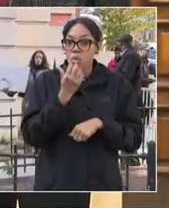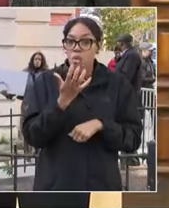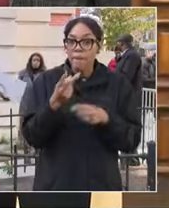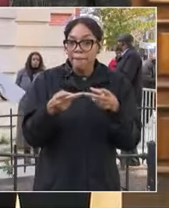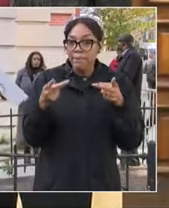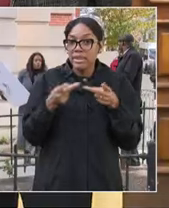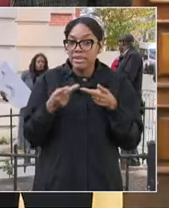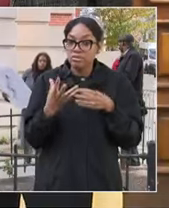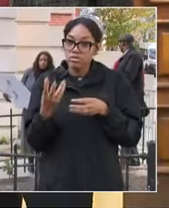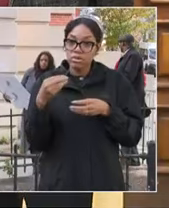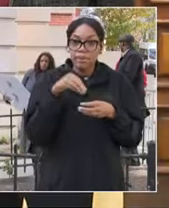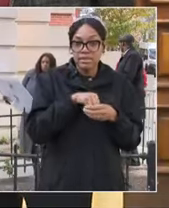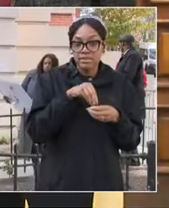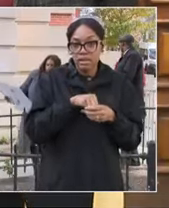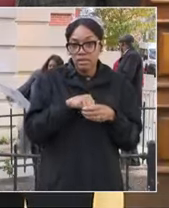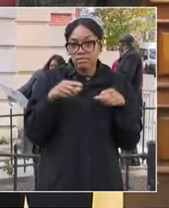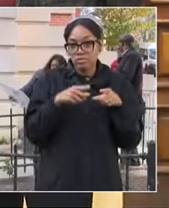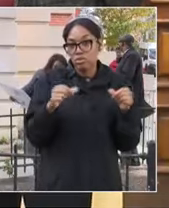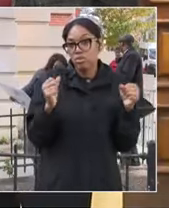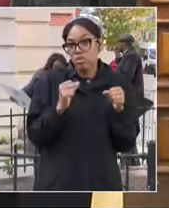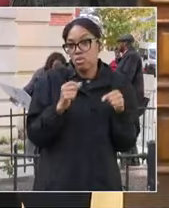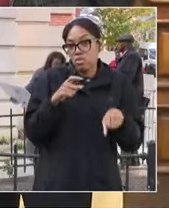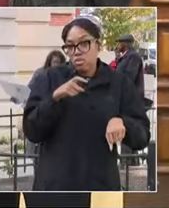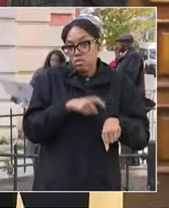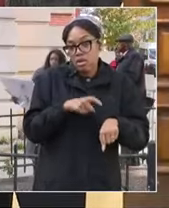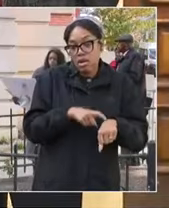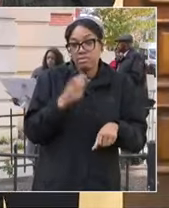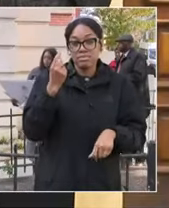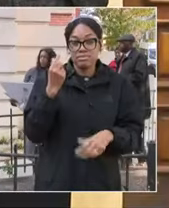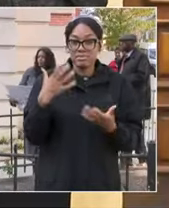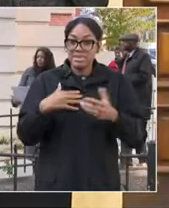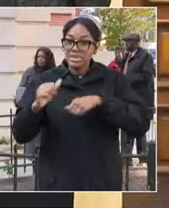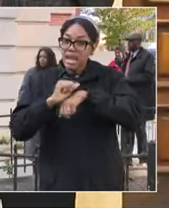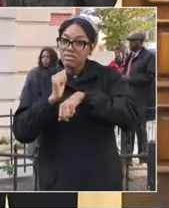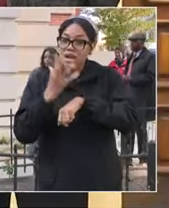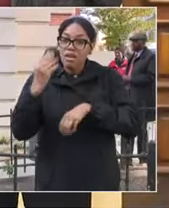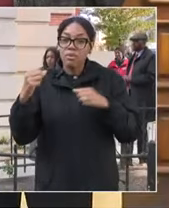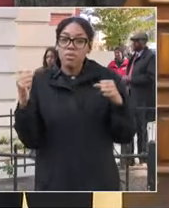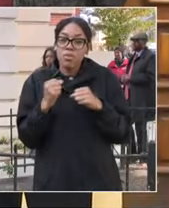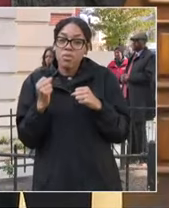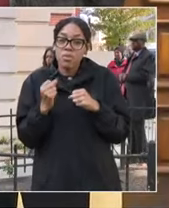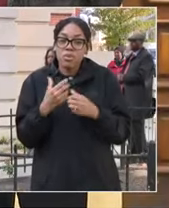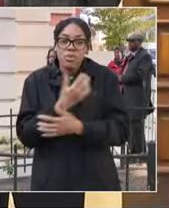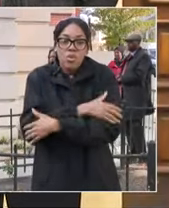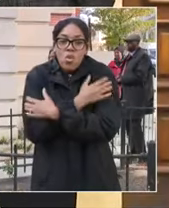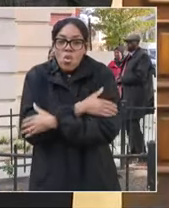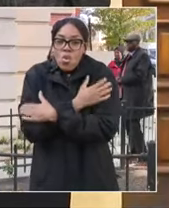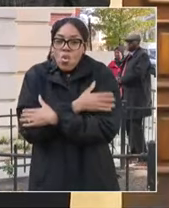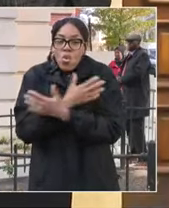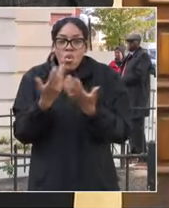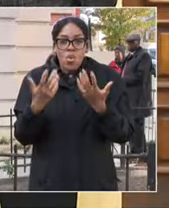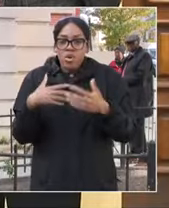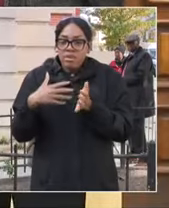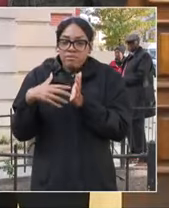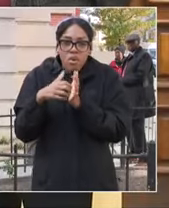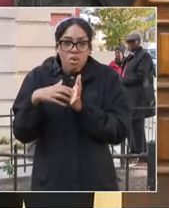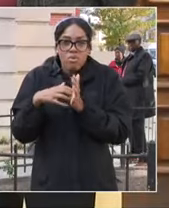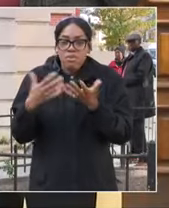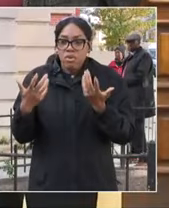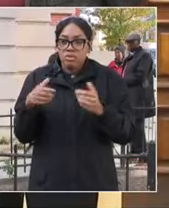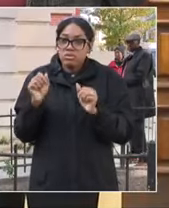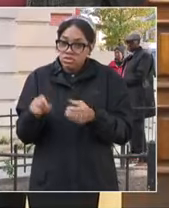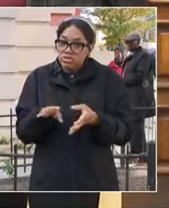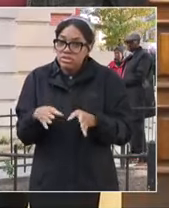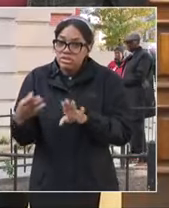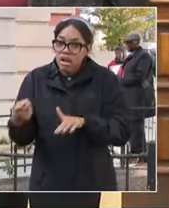hypothermia season. People are vulnerable health-wise or frail. They could succumb to the cold. So it's so important to